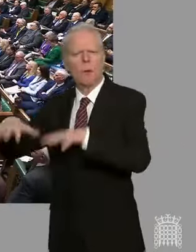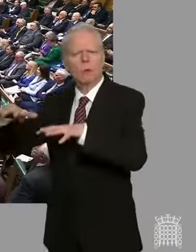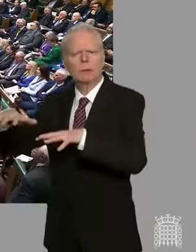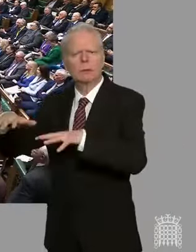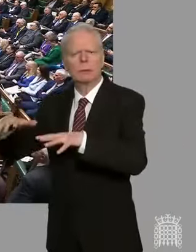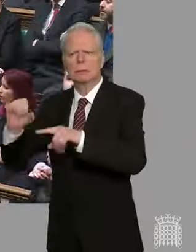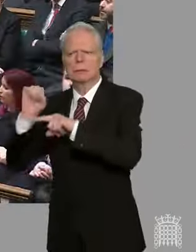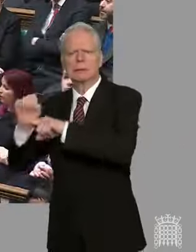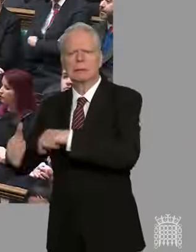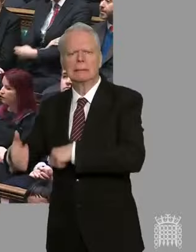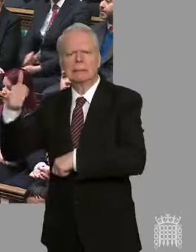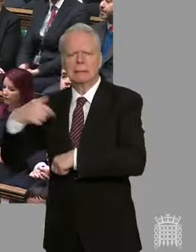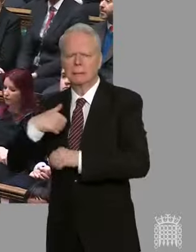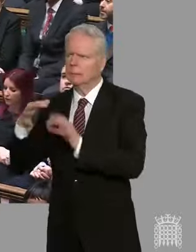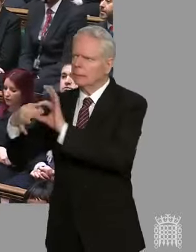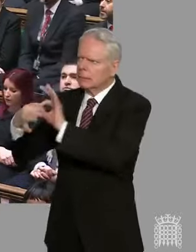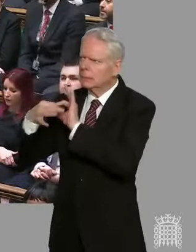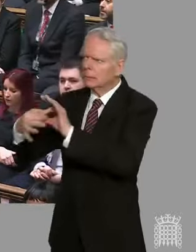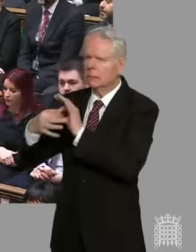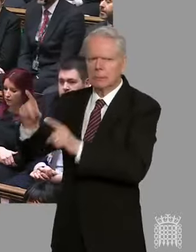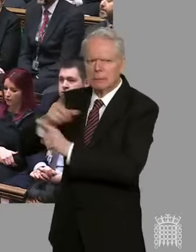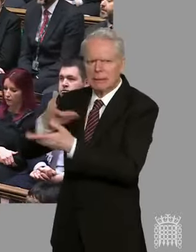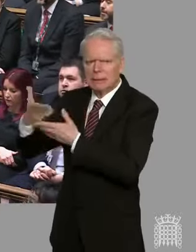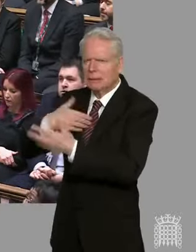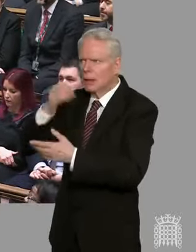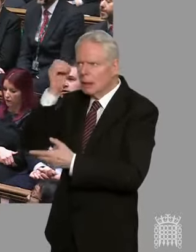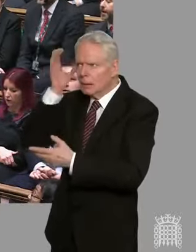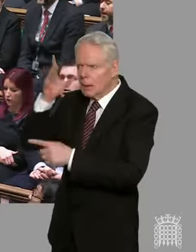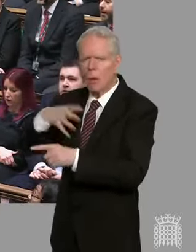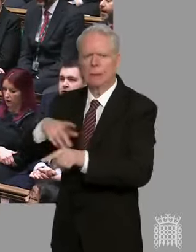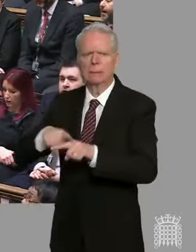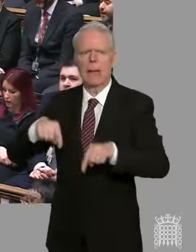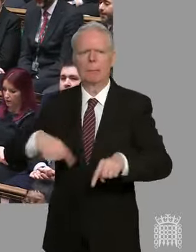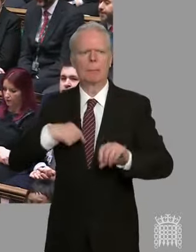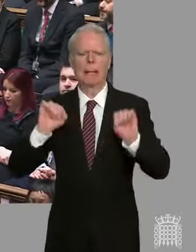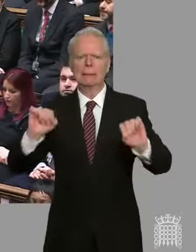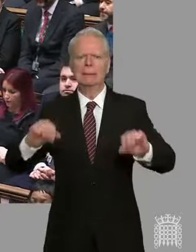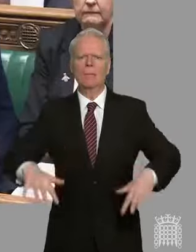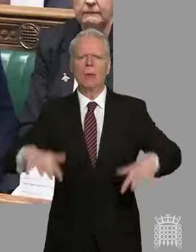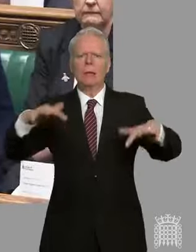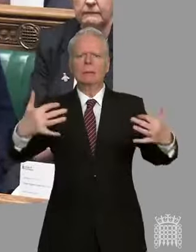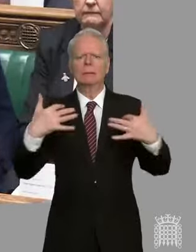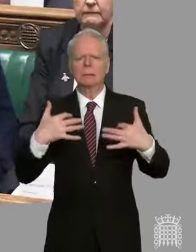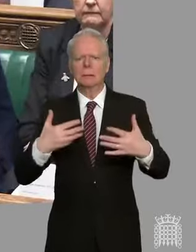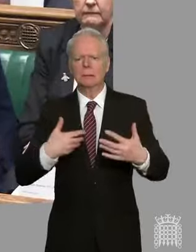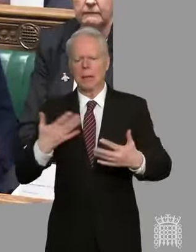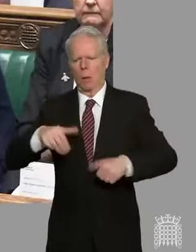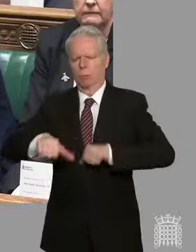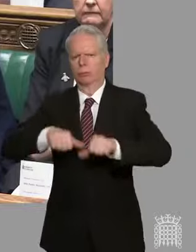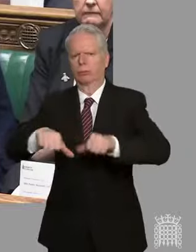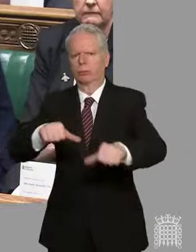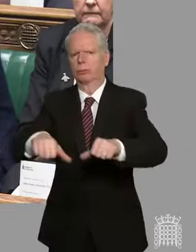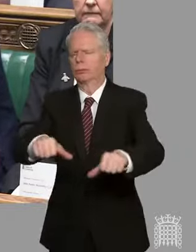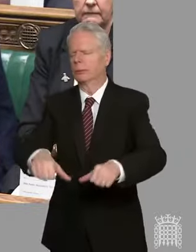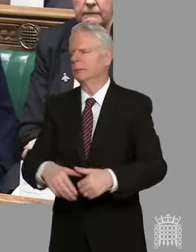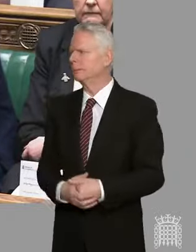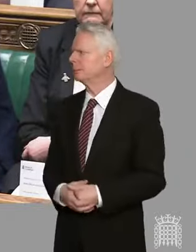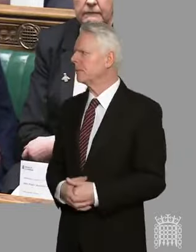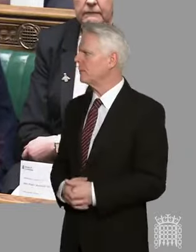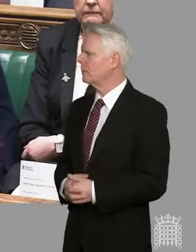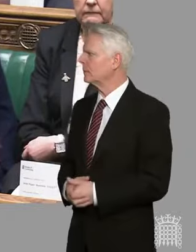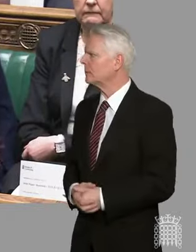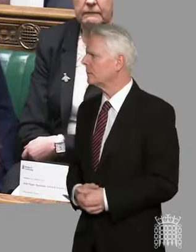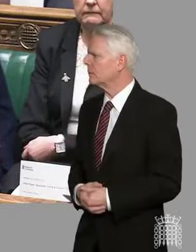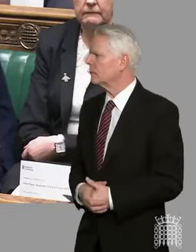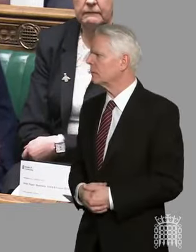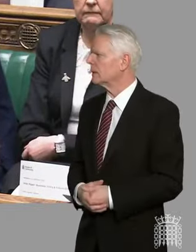agenda to be a success, it must be felt in all areas of the country, including Doncaster and South Yorkshire, where we